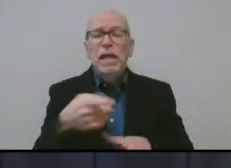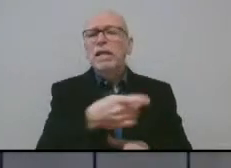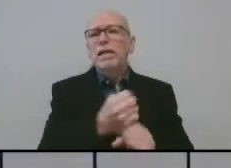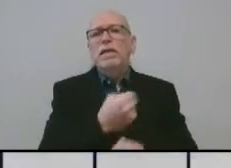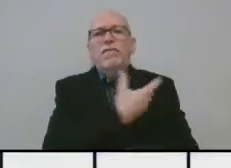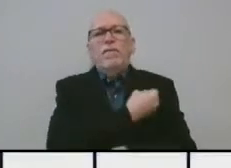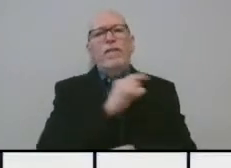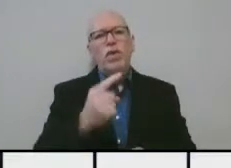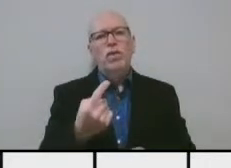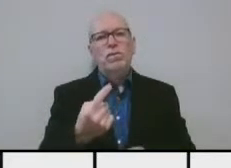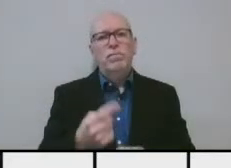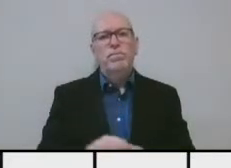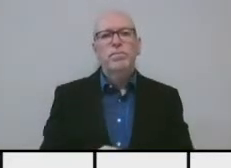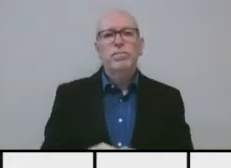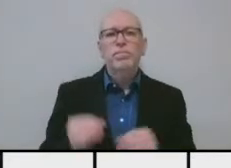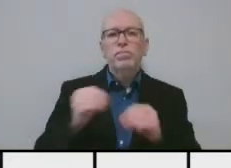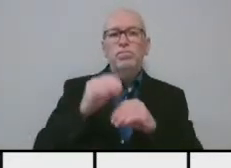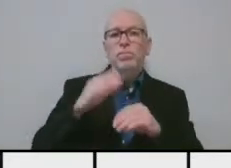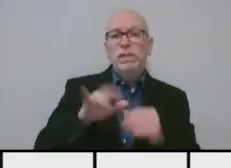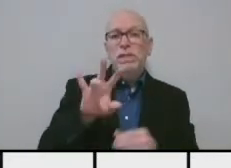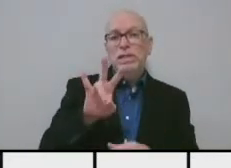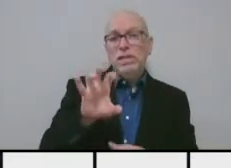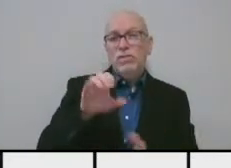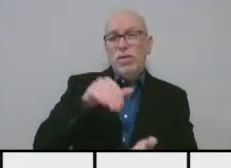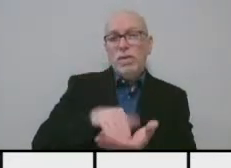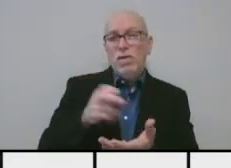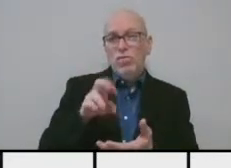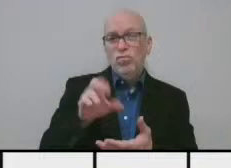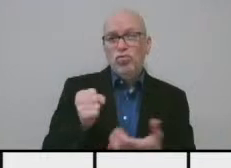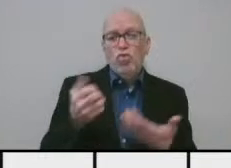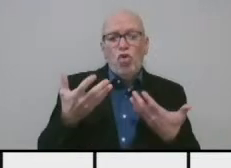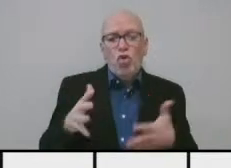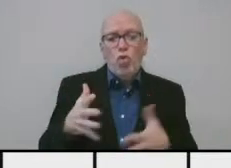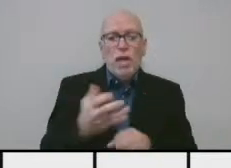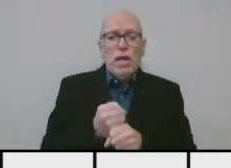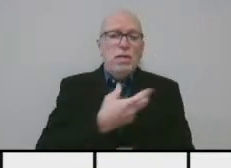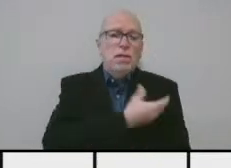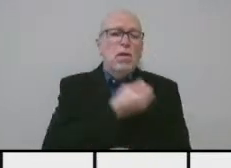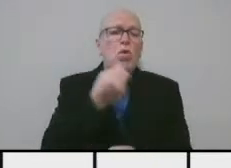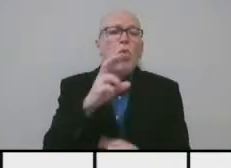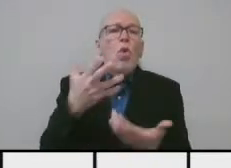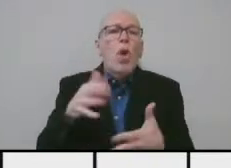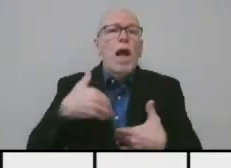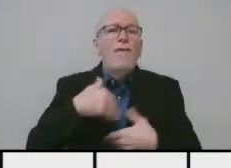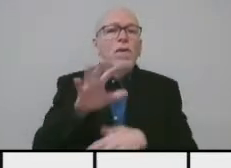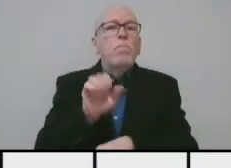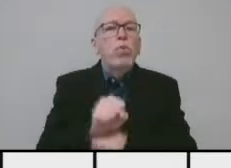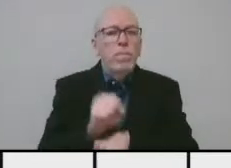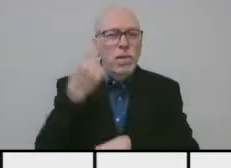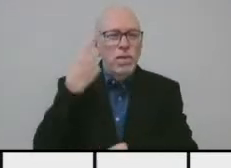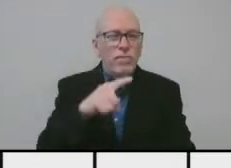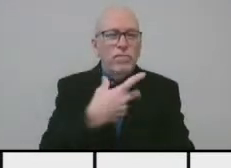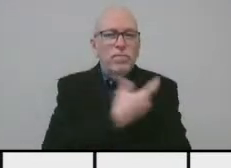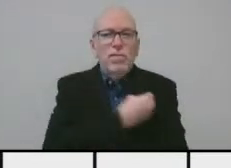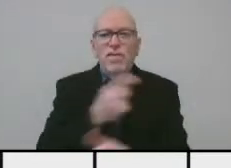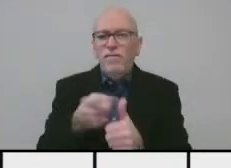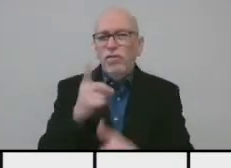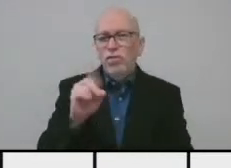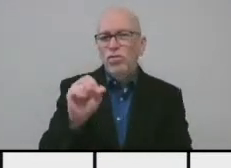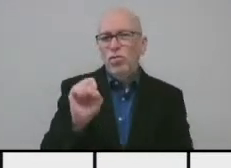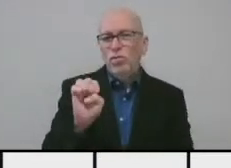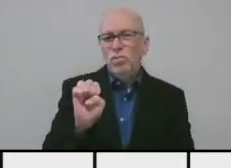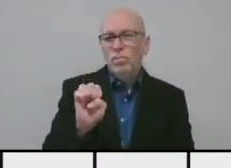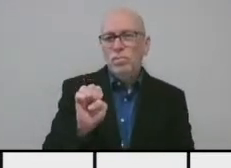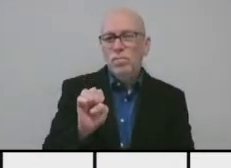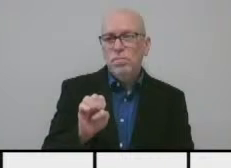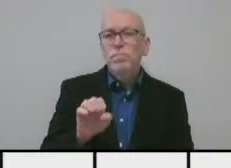vaccine. Over 700,000 Hoosiers have either already received or have scheduled an appointment to receive their first dose of vaccine.